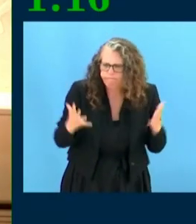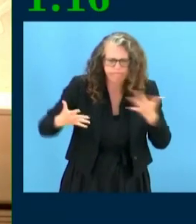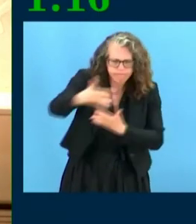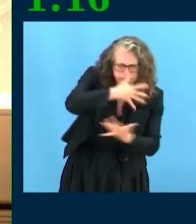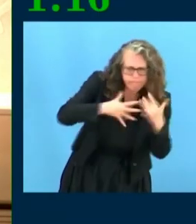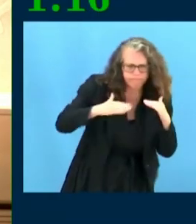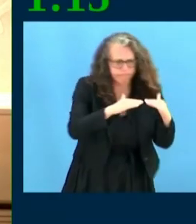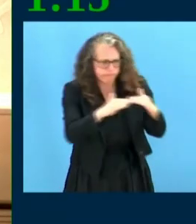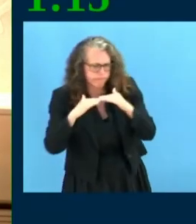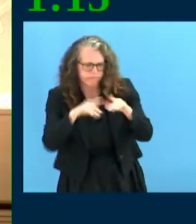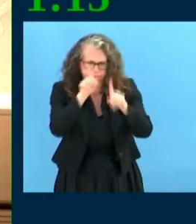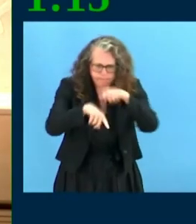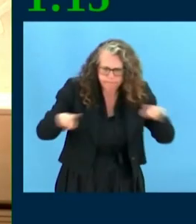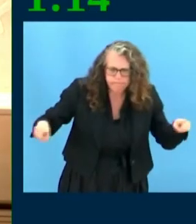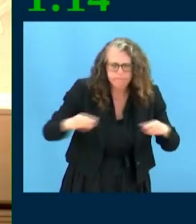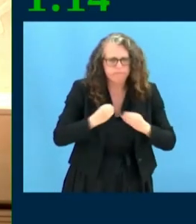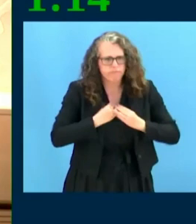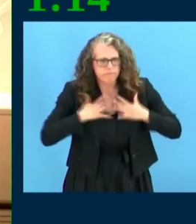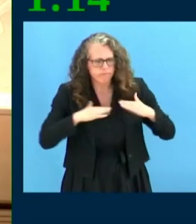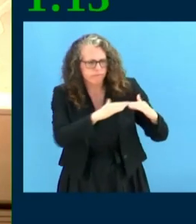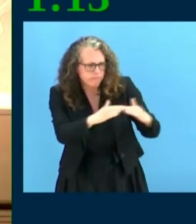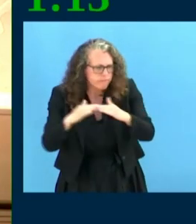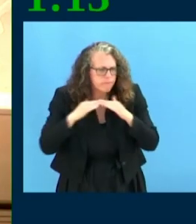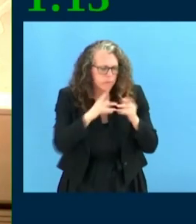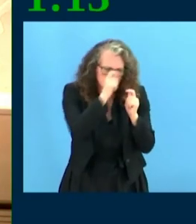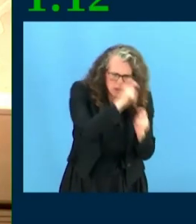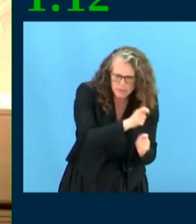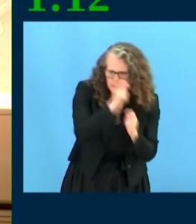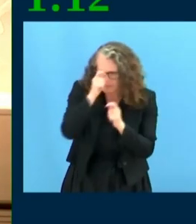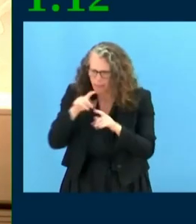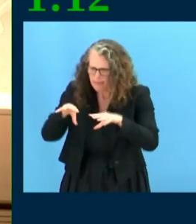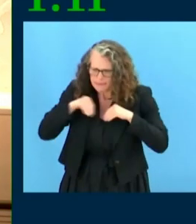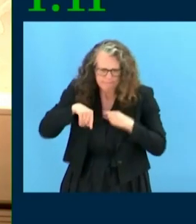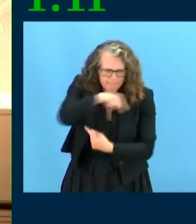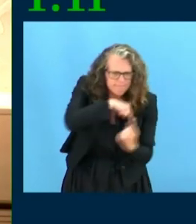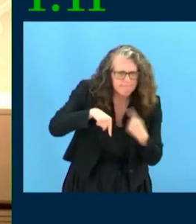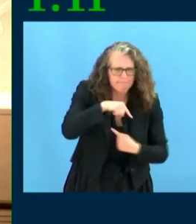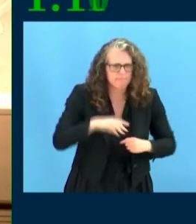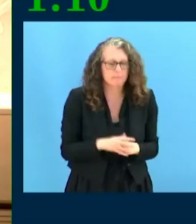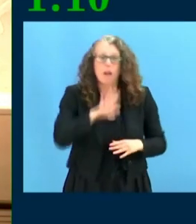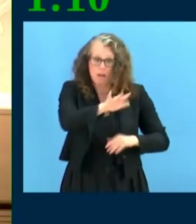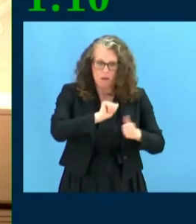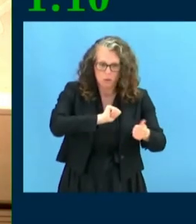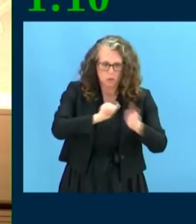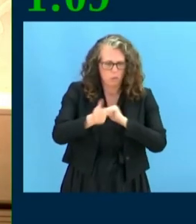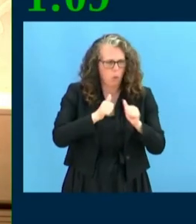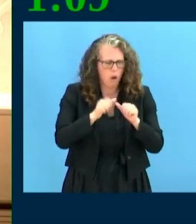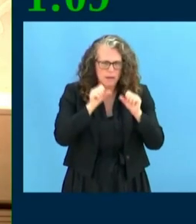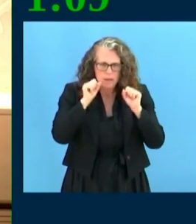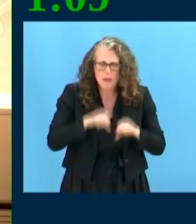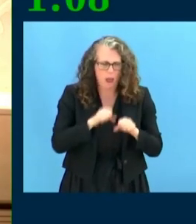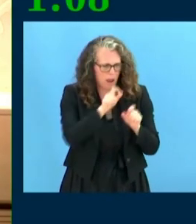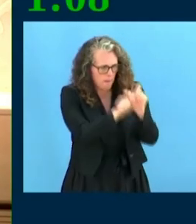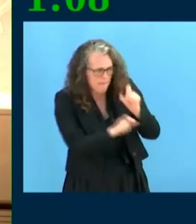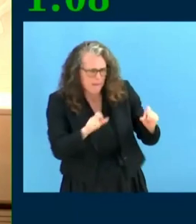Corridor, an ethnic cleansing of Artsakh. The attention of UN member states and structure was drawn to the problem of Armenian civilians and prisoners